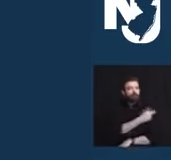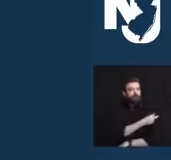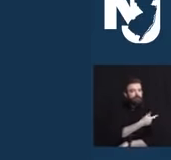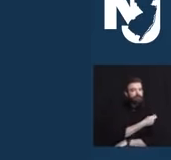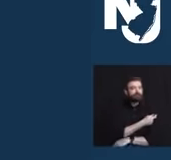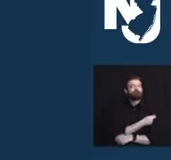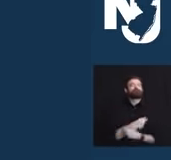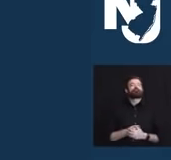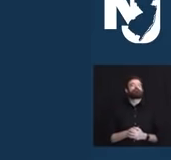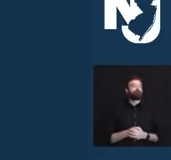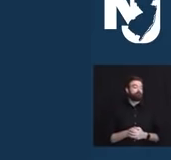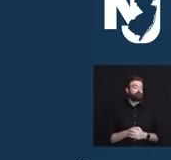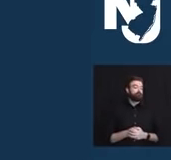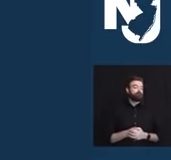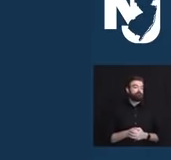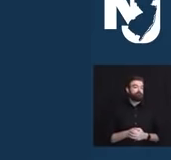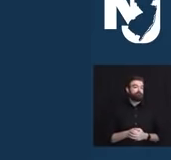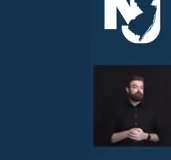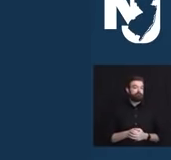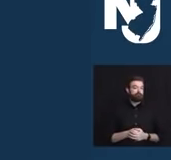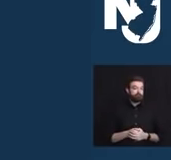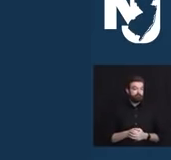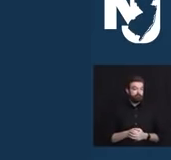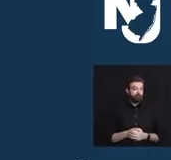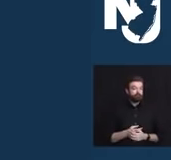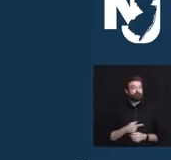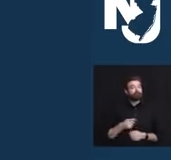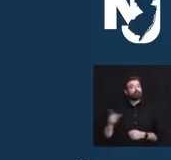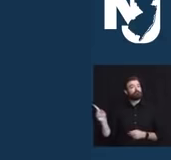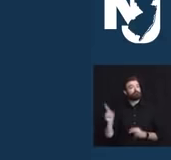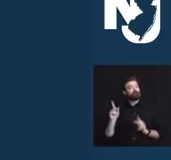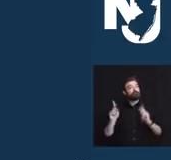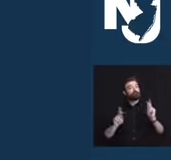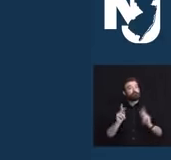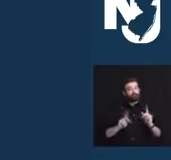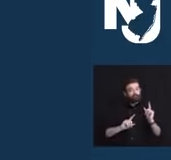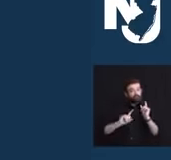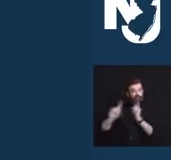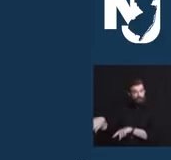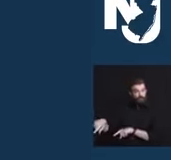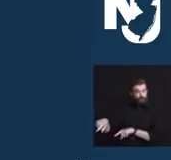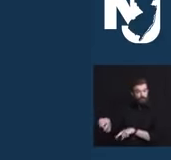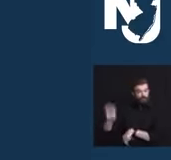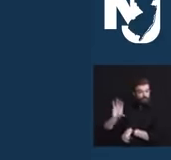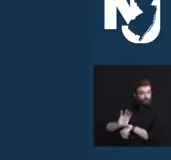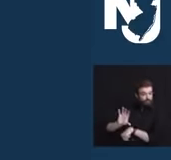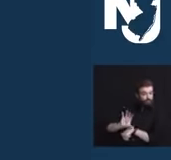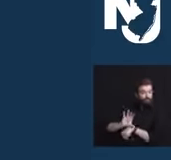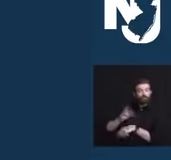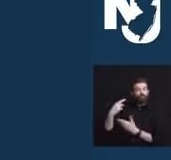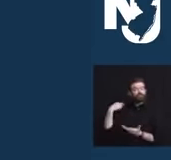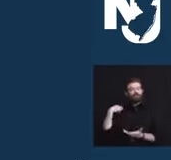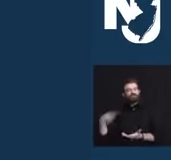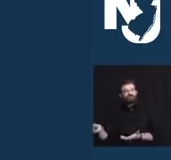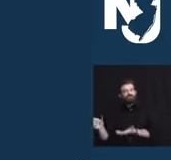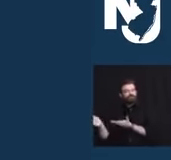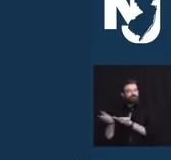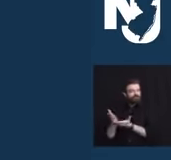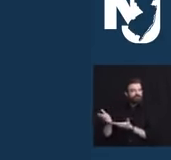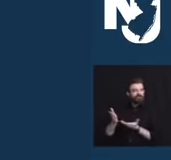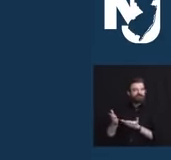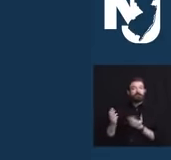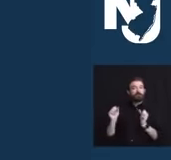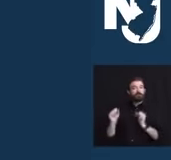possible for congregants to go directly from religious services to vaccination sites. This is if I